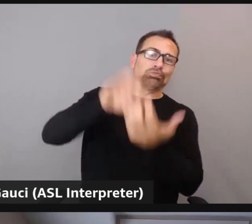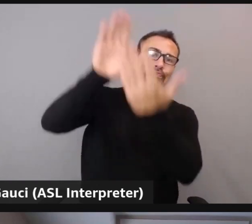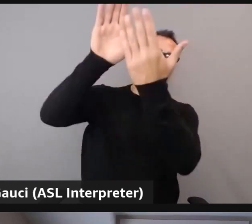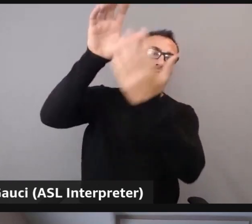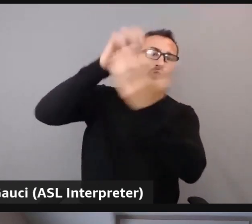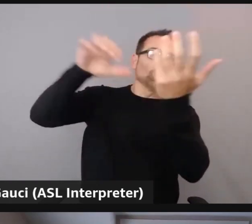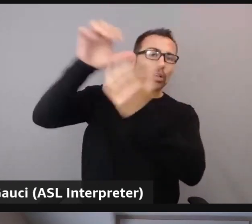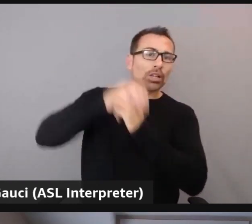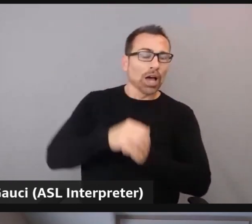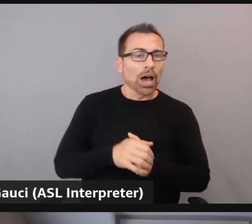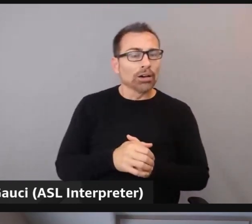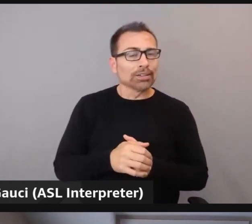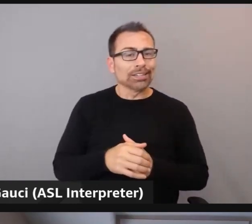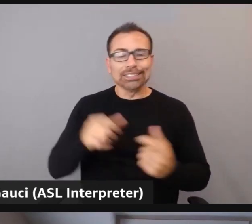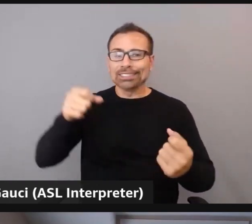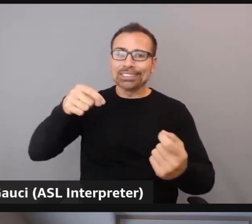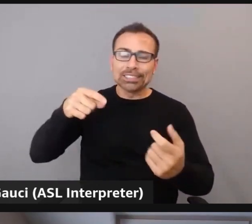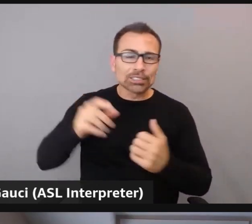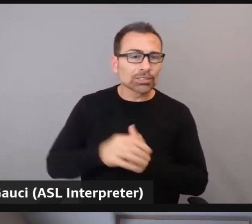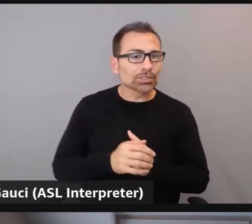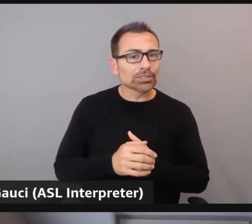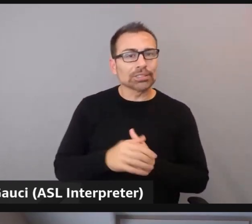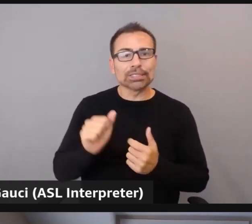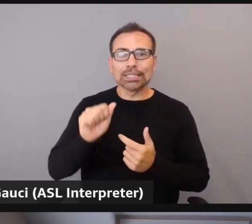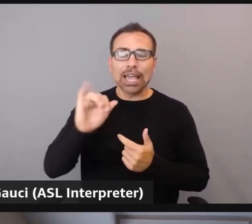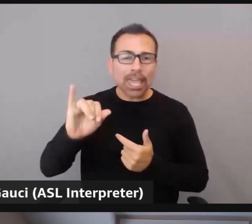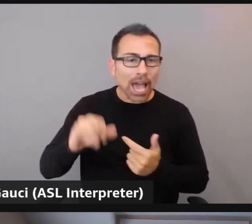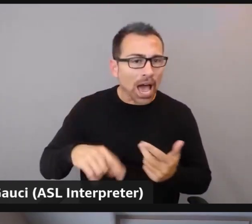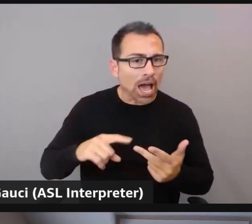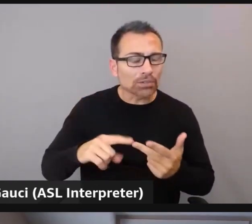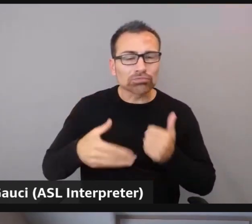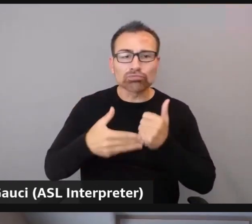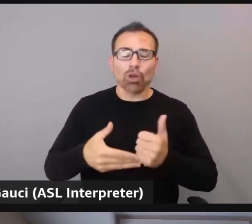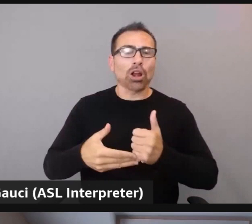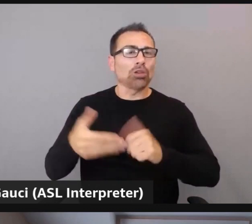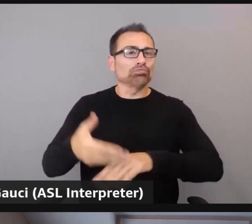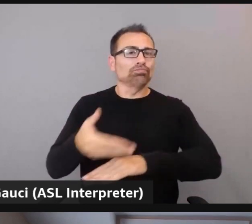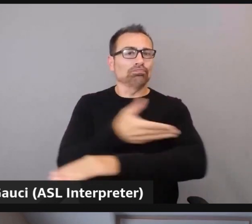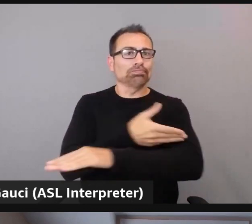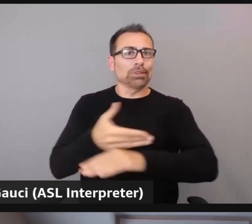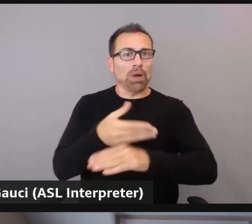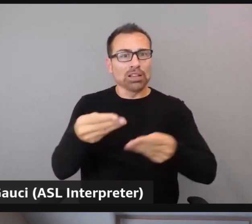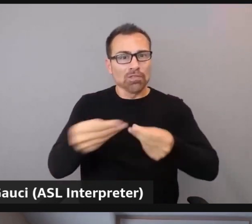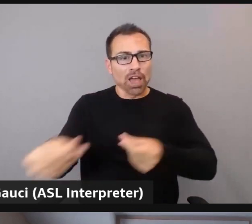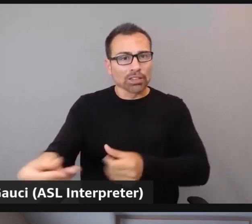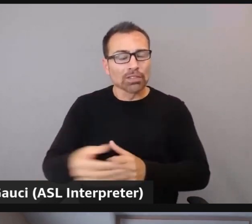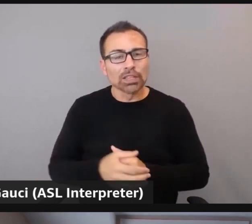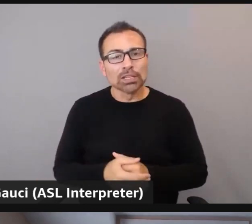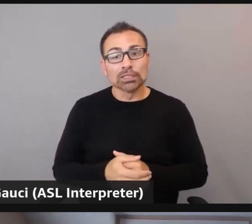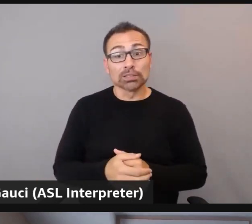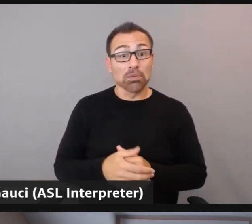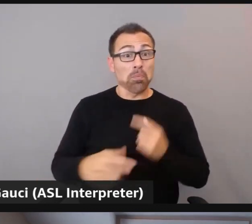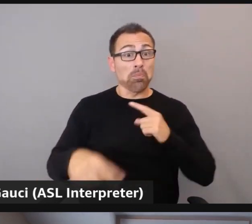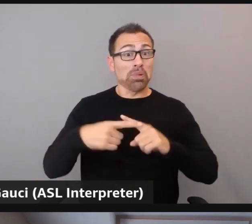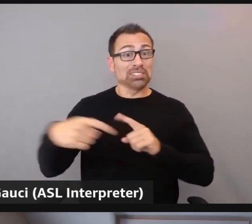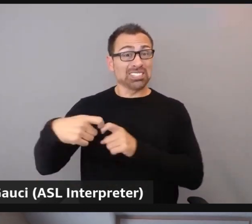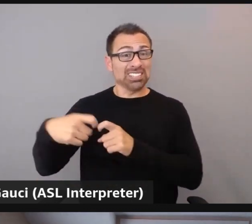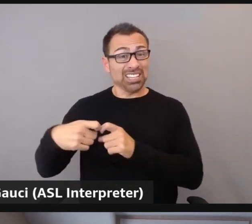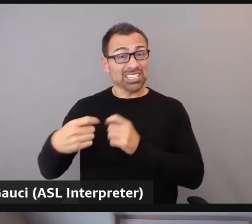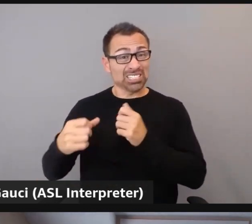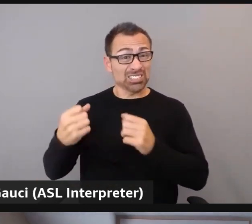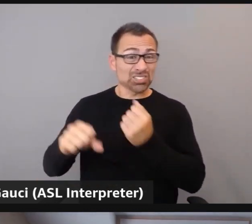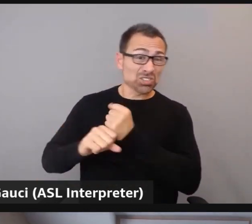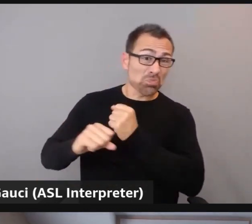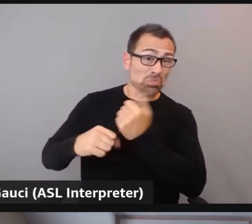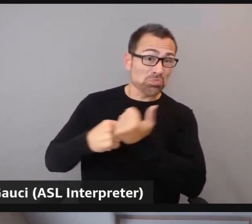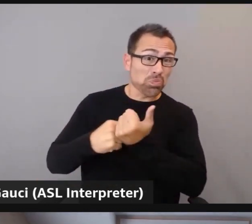help optimize, improving effectiveness, or even digitalization itself can promote transparency and accountability. So it's kind of this